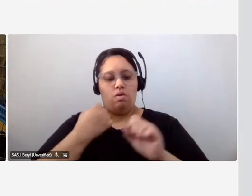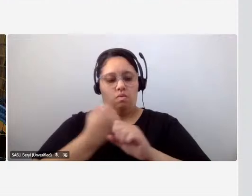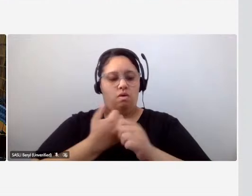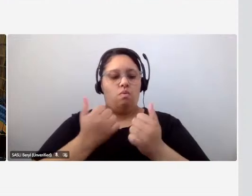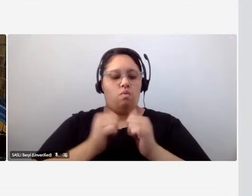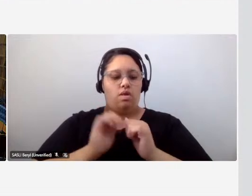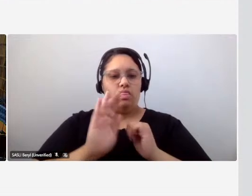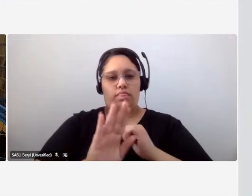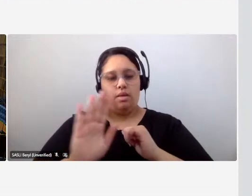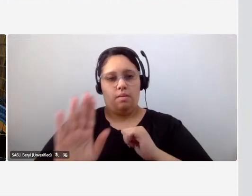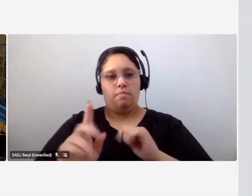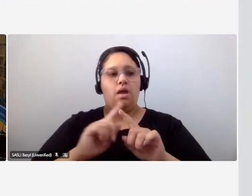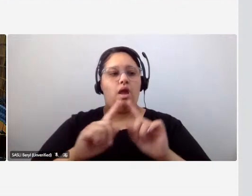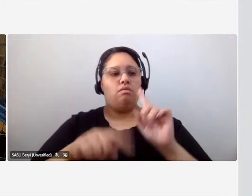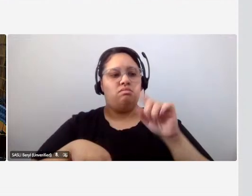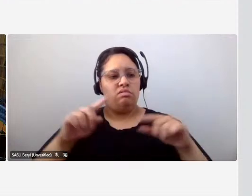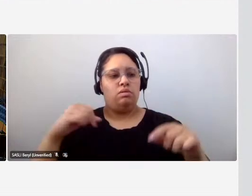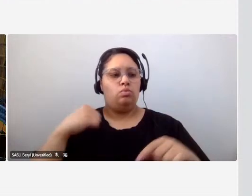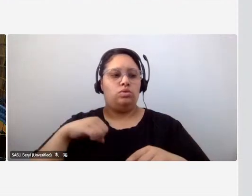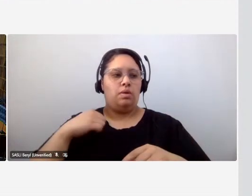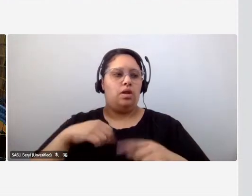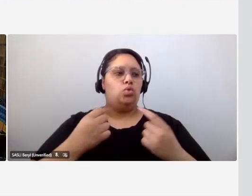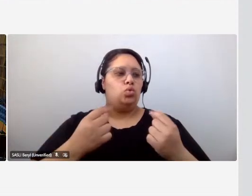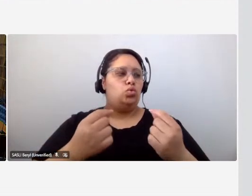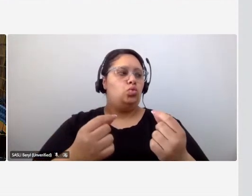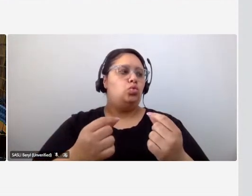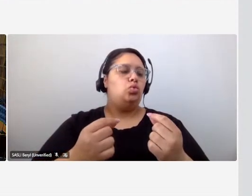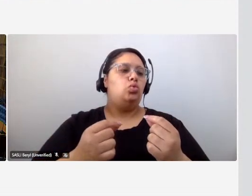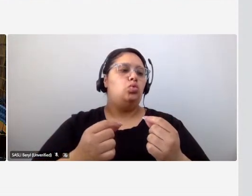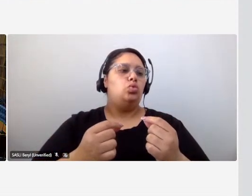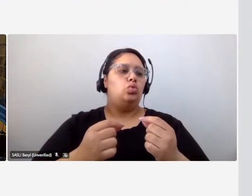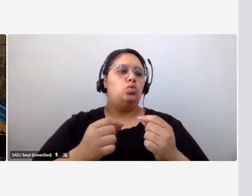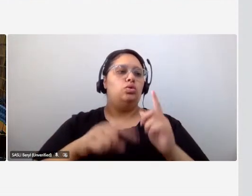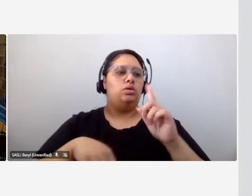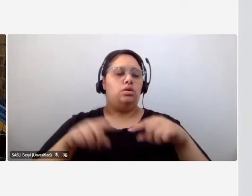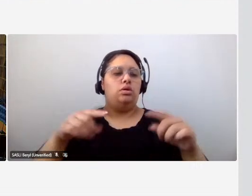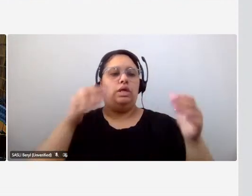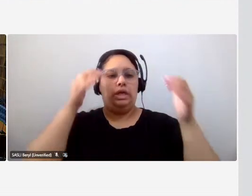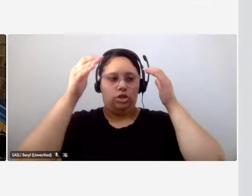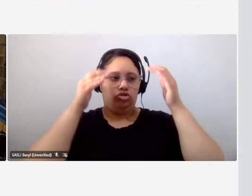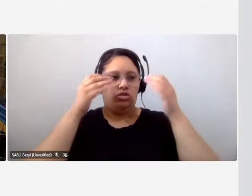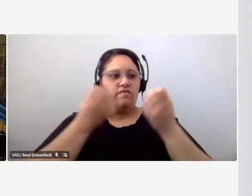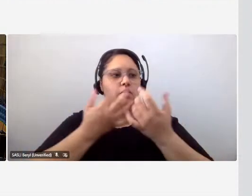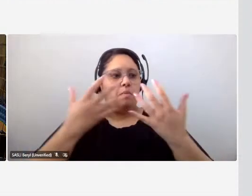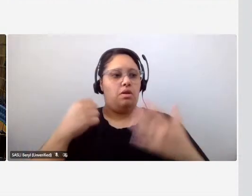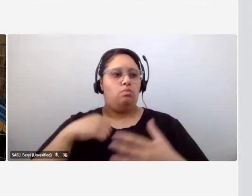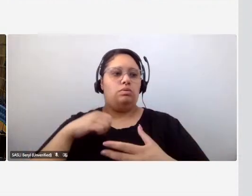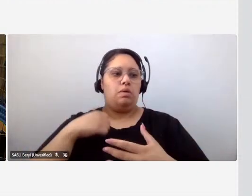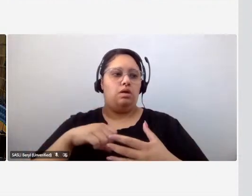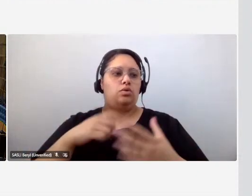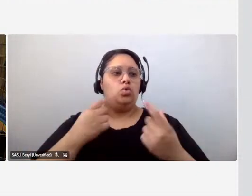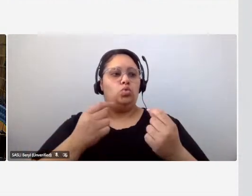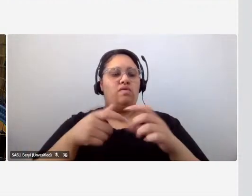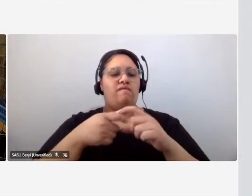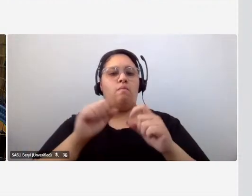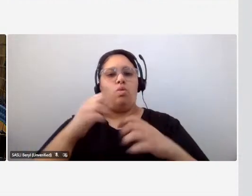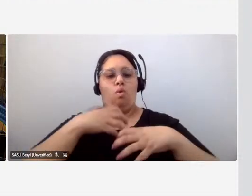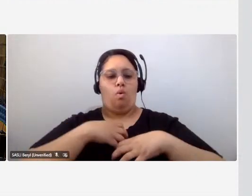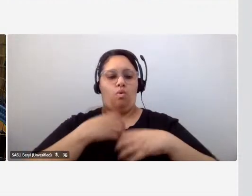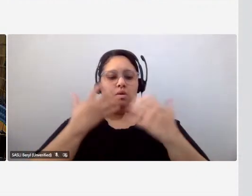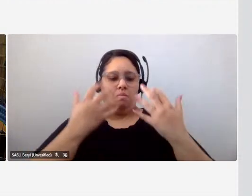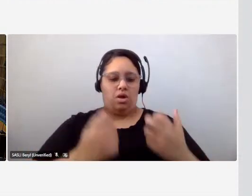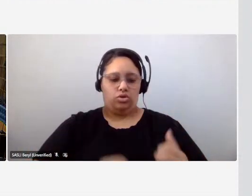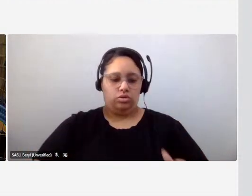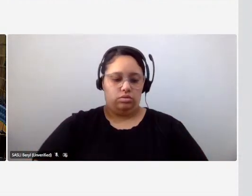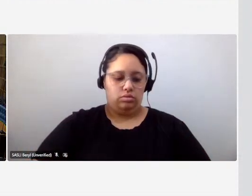them in that regard, and various municipalities are doing various initiatives. Many municipalities are doing it from their own budgets as well, and